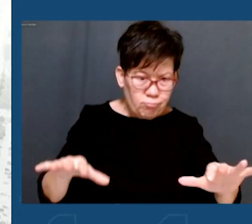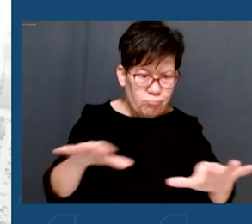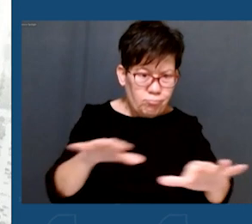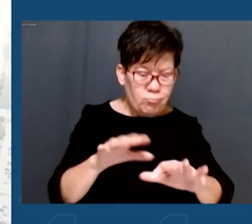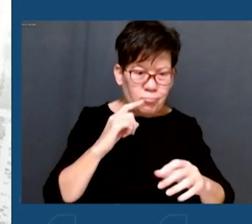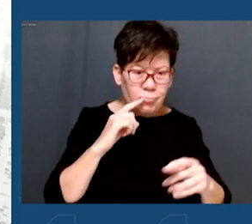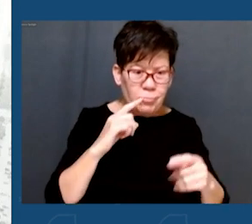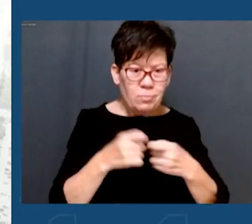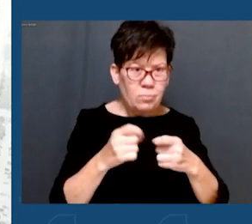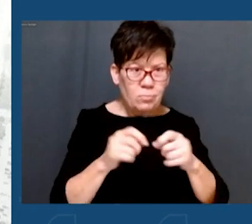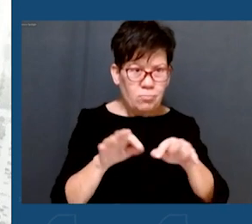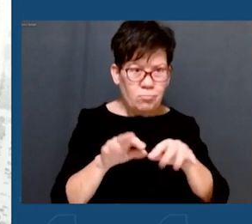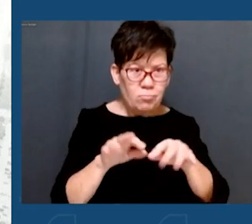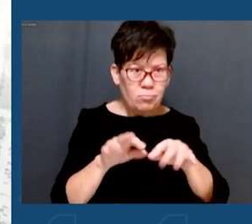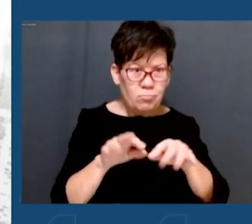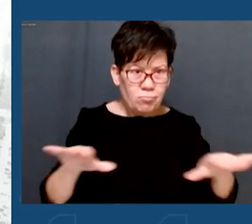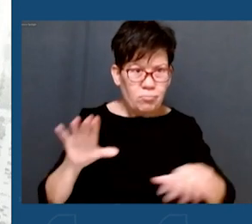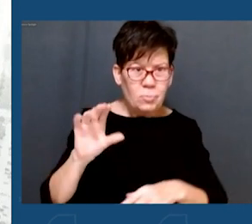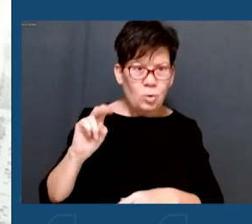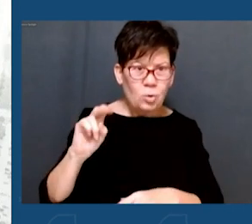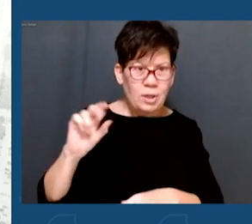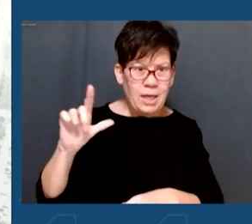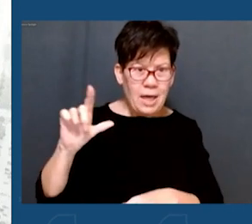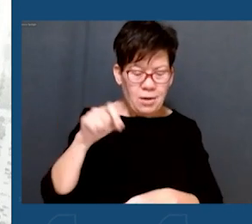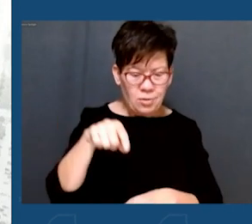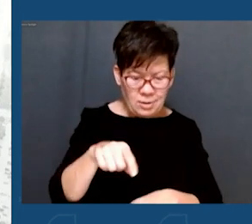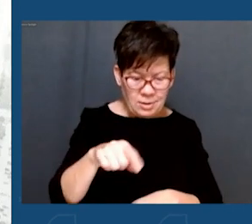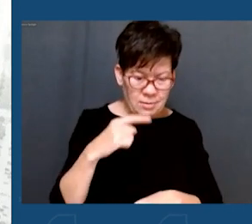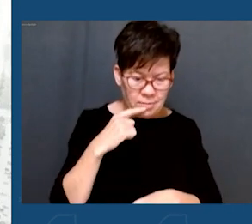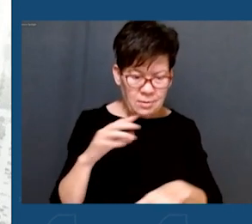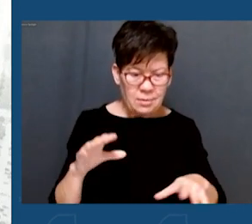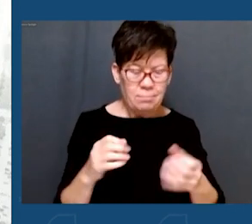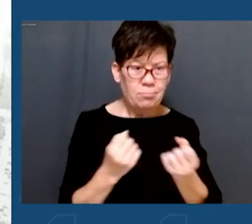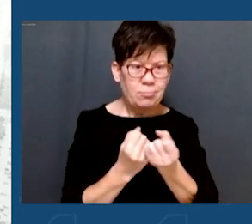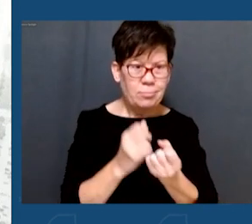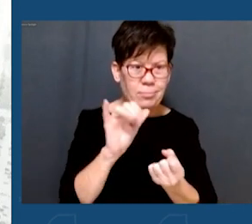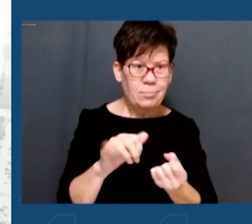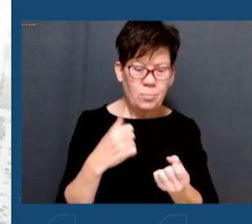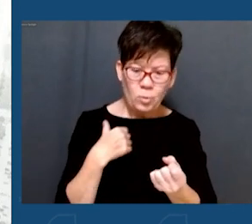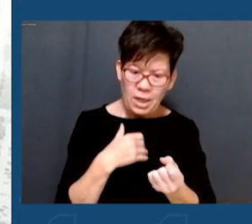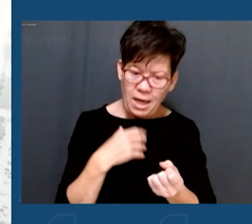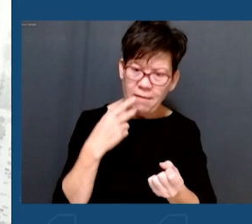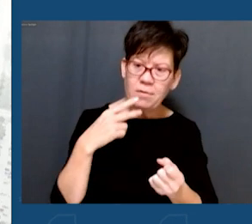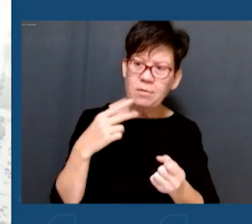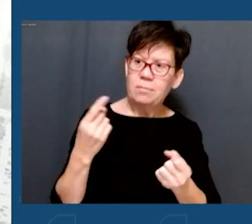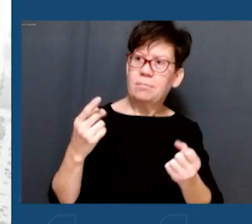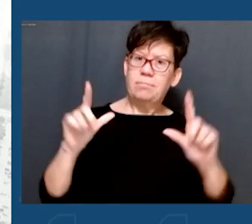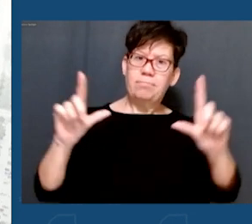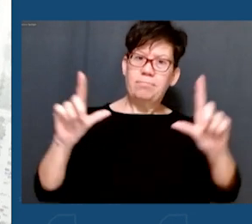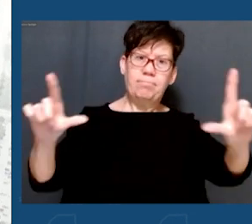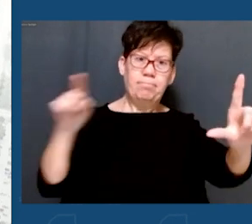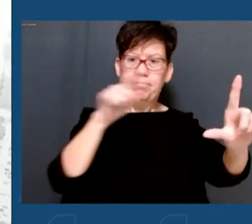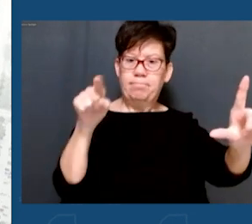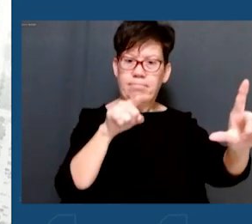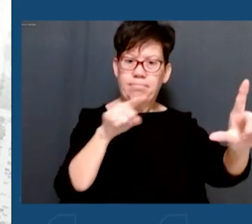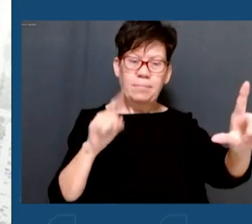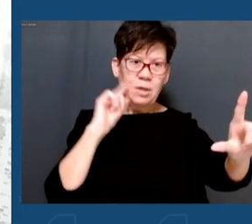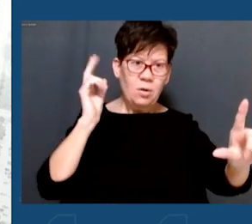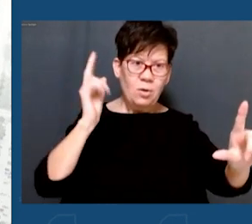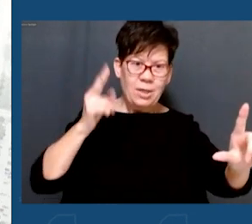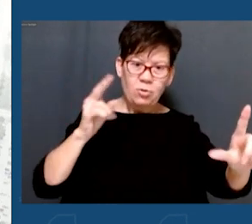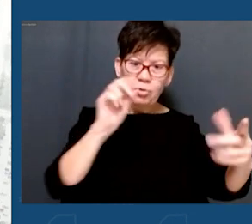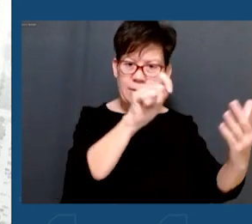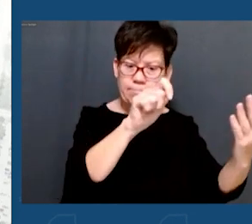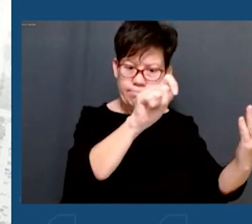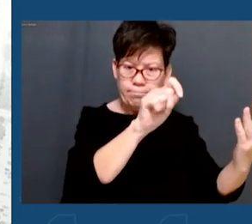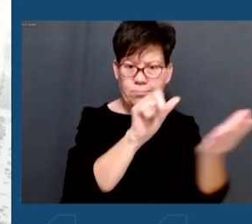facilitated this. So we'll have a public plaza that illustrates the story, the history of the large-scale electricity production and the effects it had on